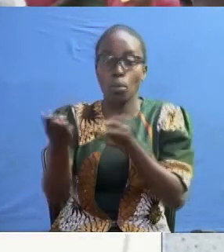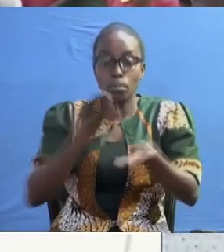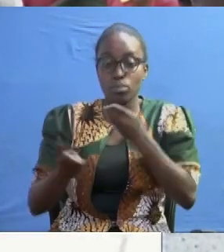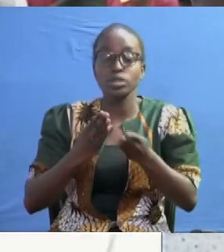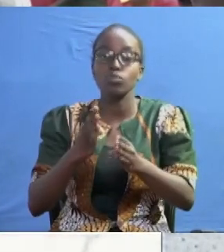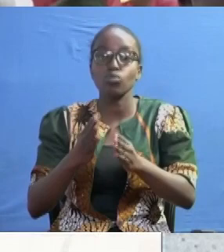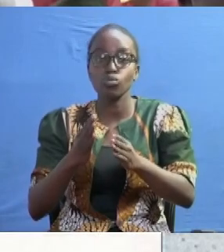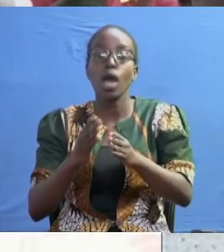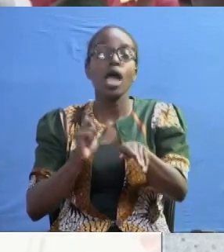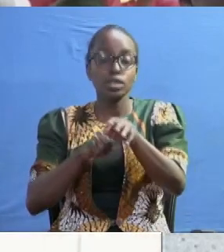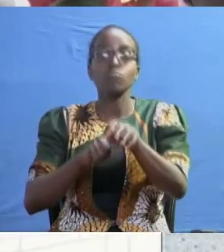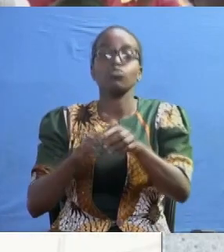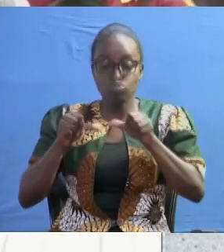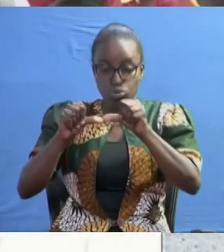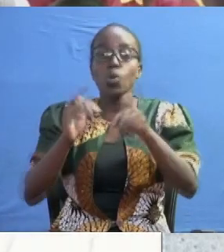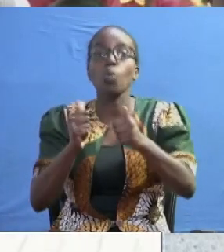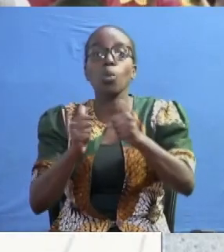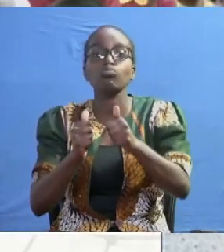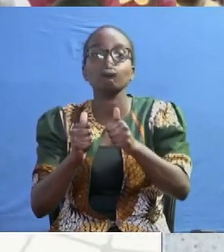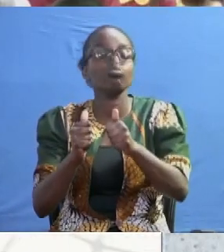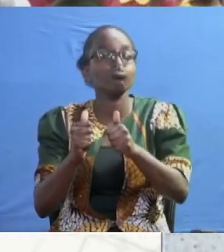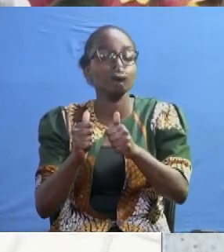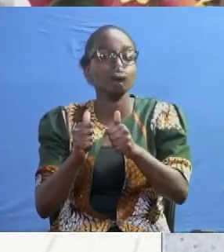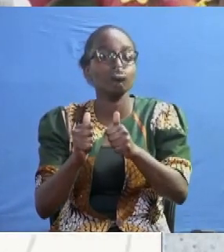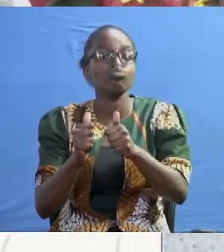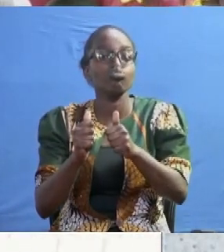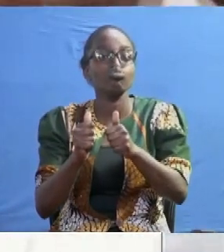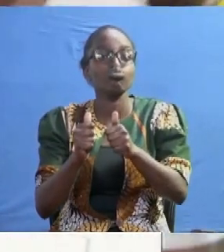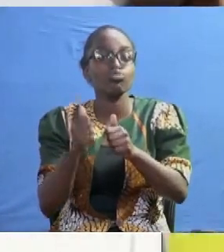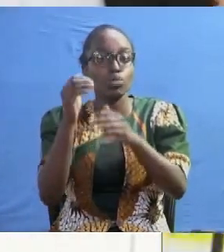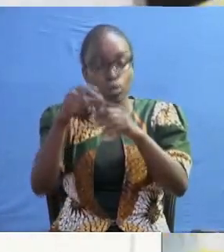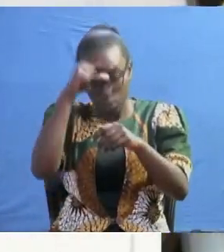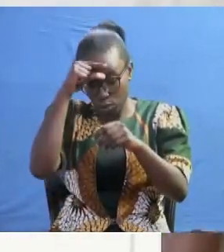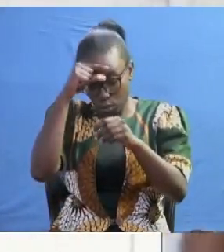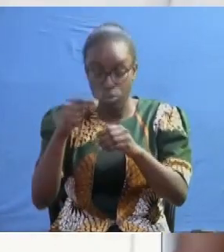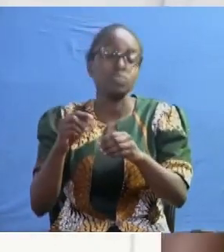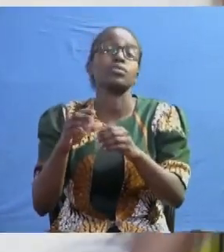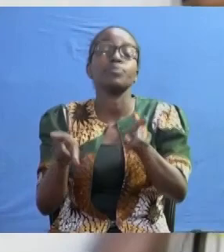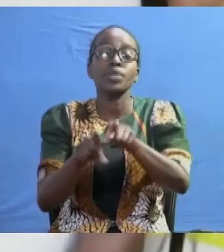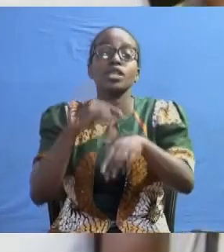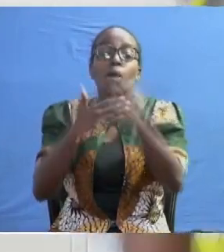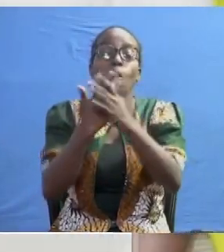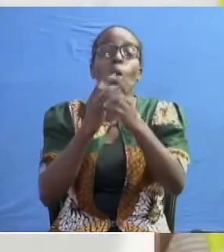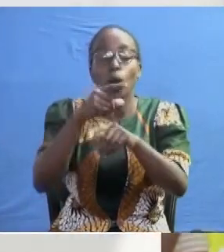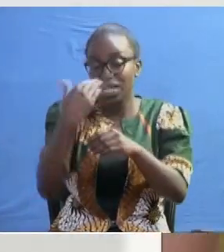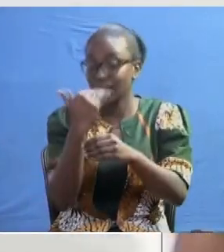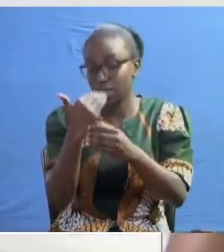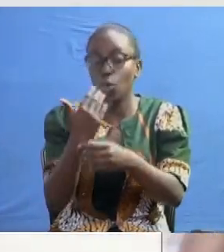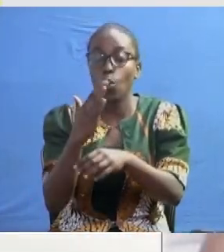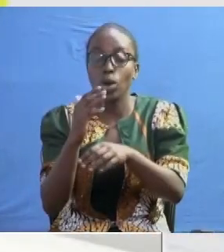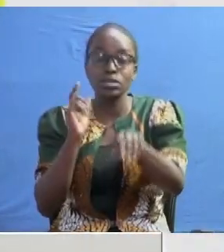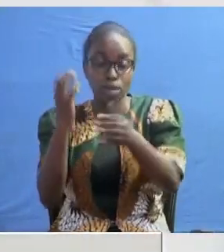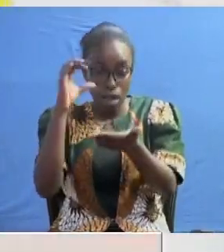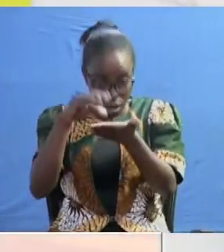businesses without interruption and without complications of insecurity. The Deputy President Rigathi Gachagua noted